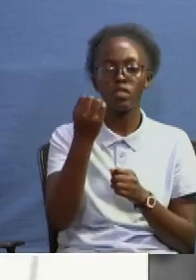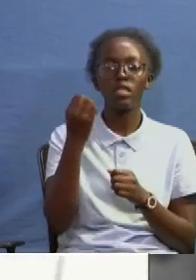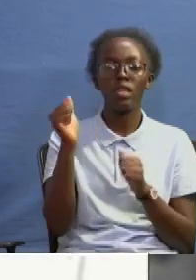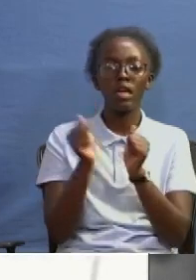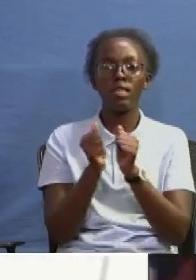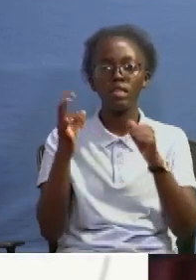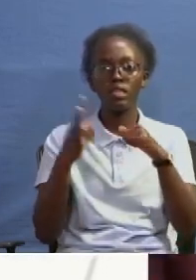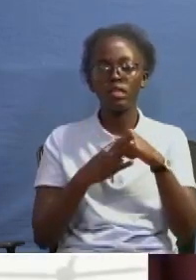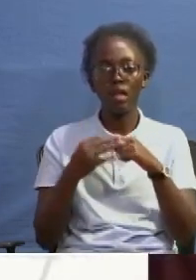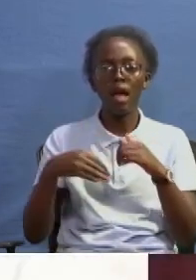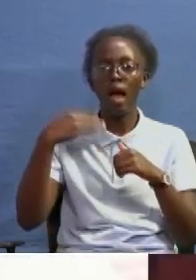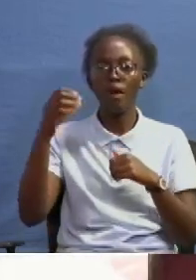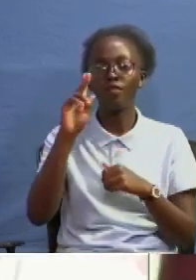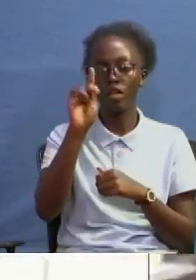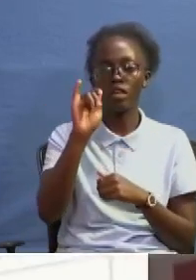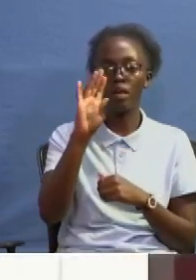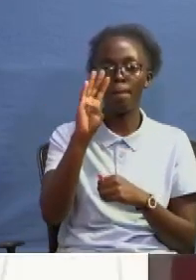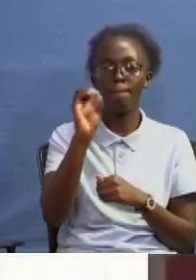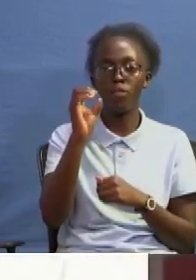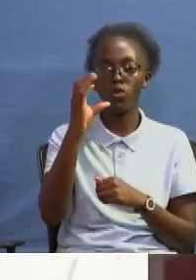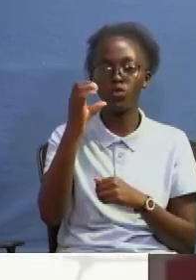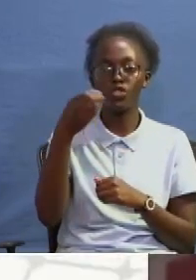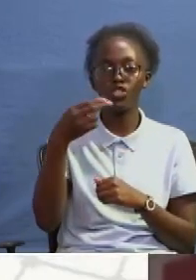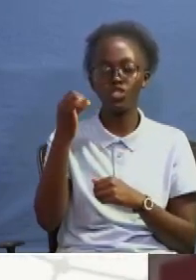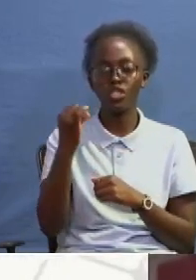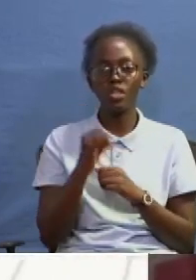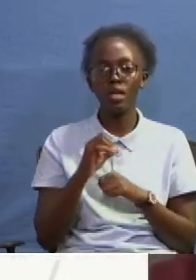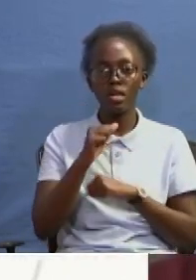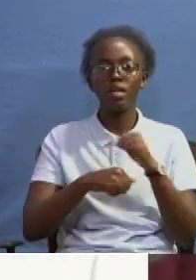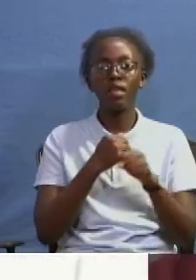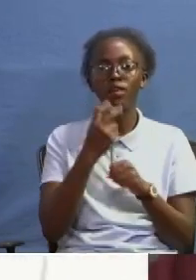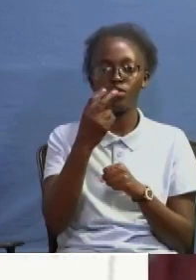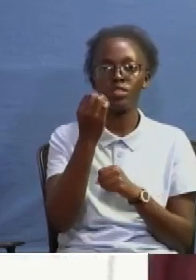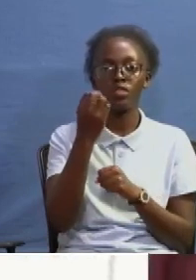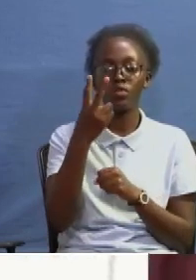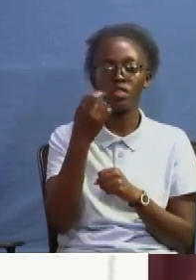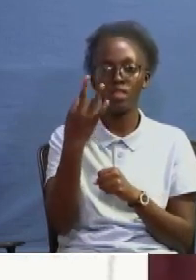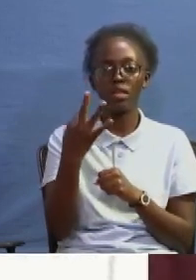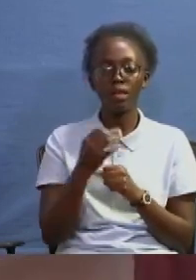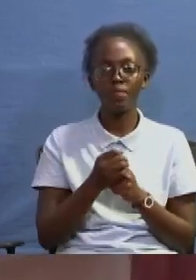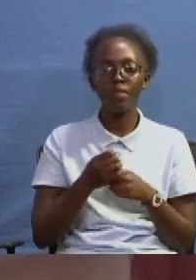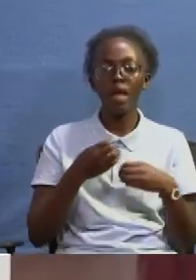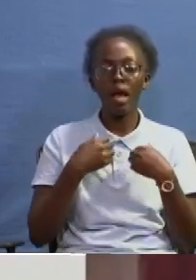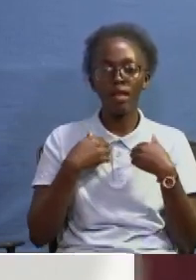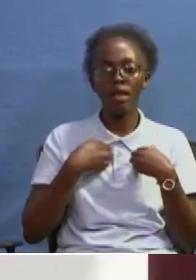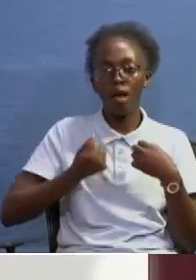retired General Robert Kibochi in April 2023. Ogolla is survived by his wife, Eileen,